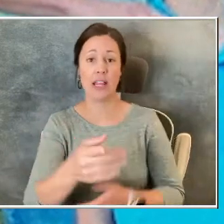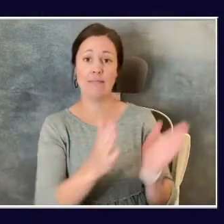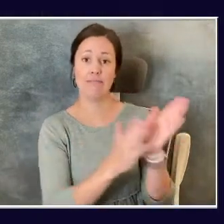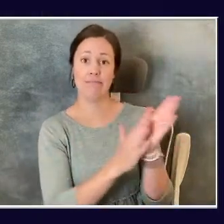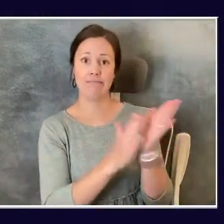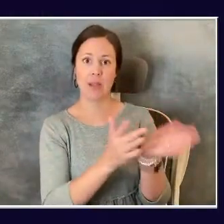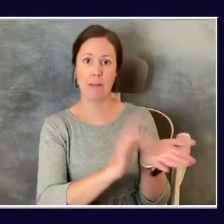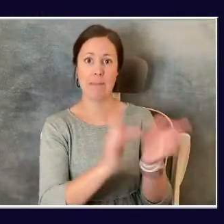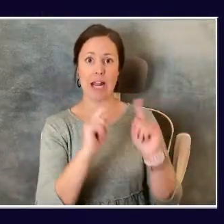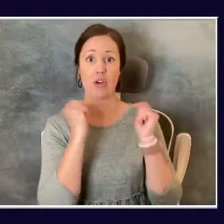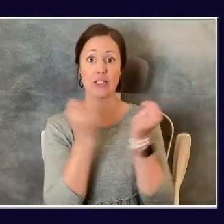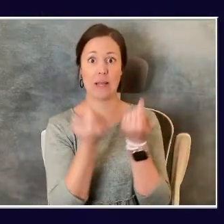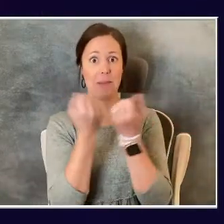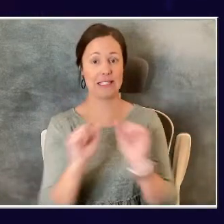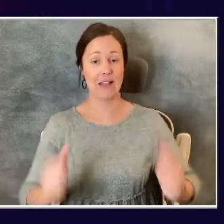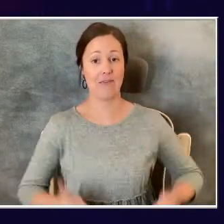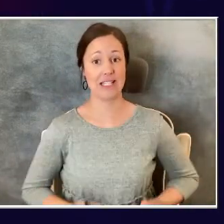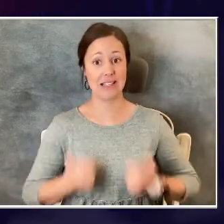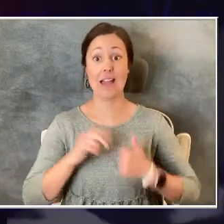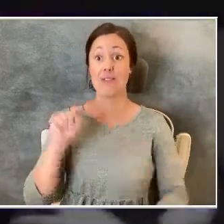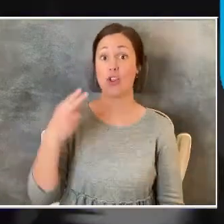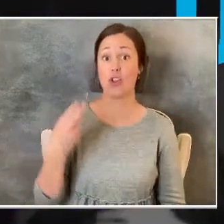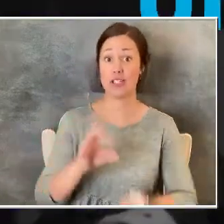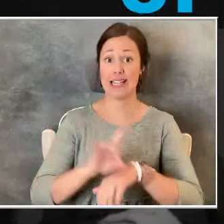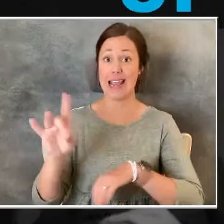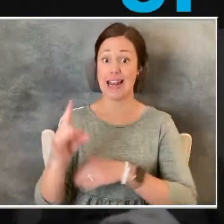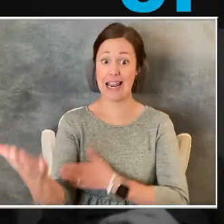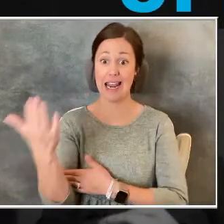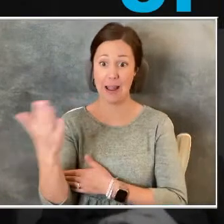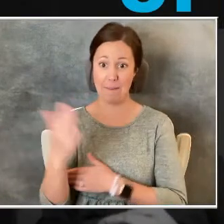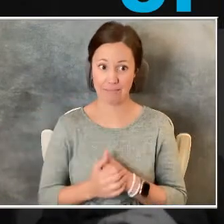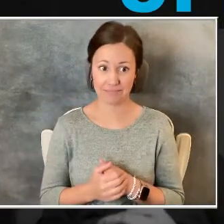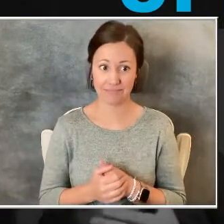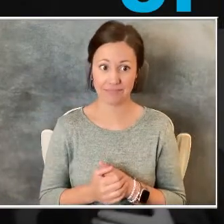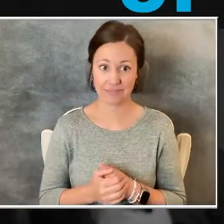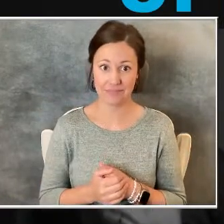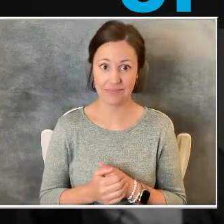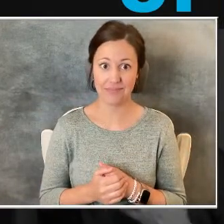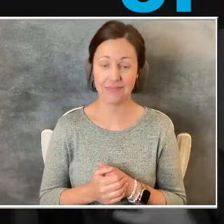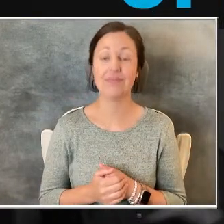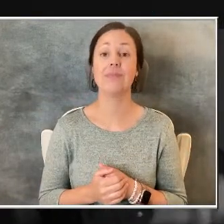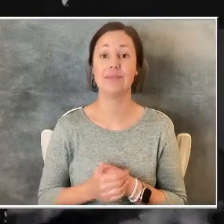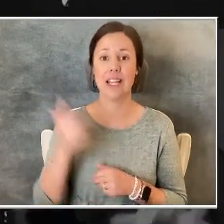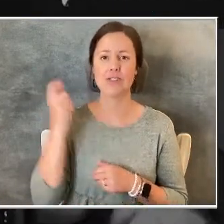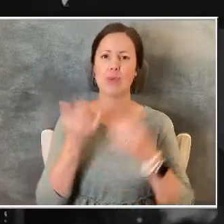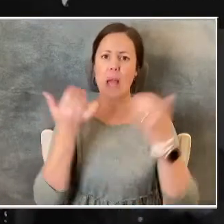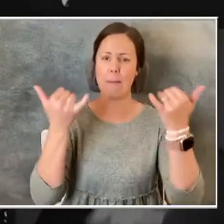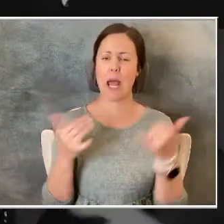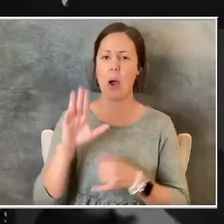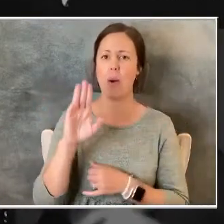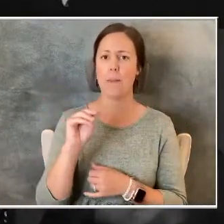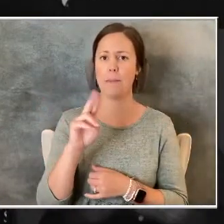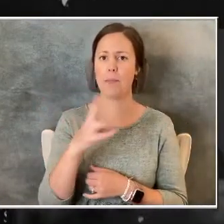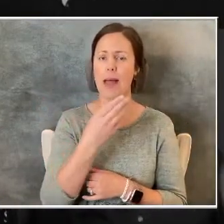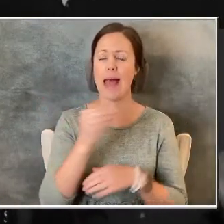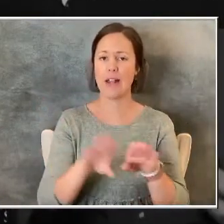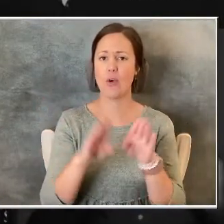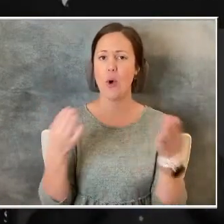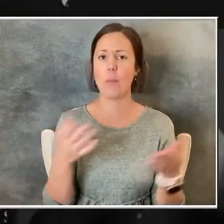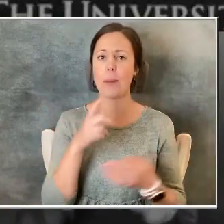his life. Thursday at 8 a.m. Subscribe to our morning medical update and Open Mics